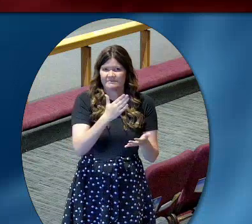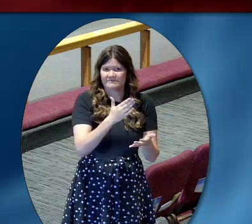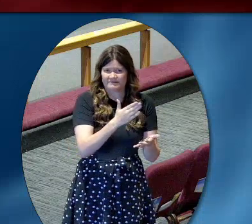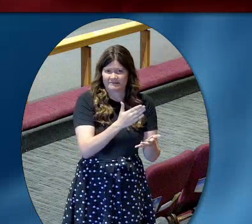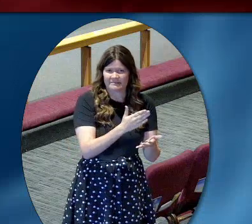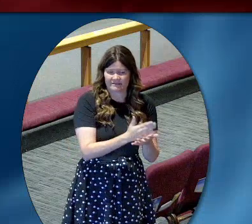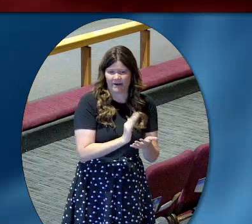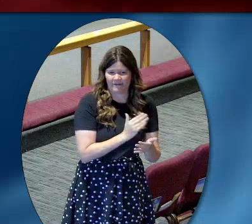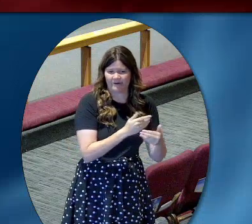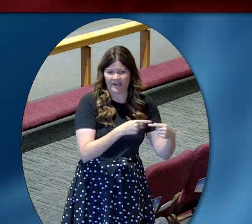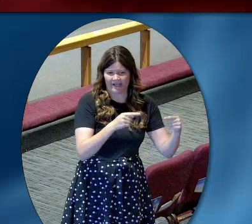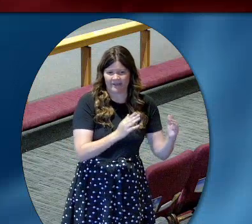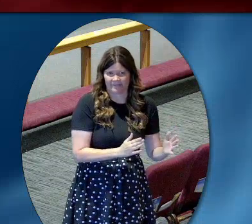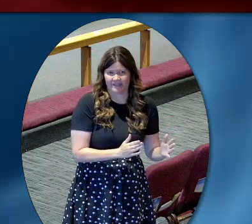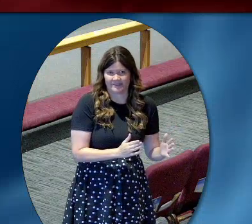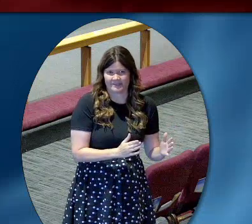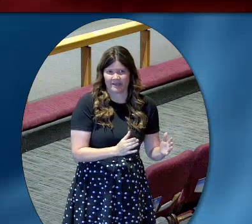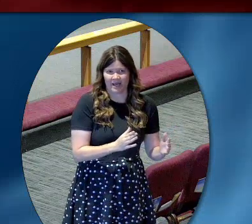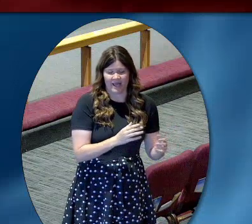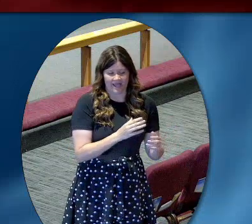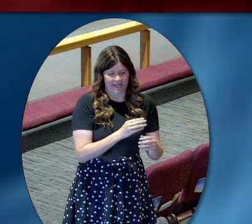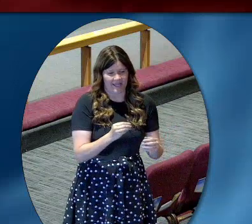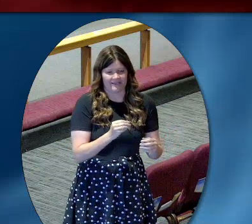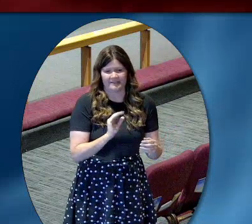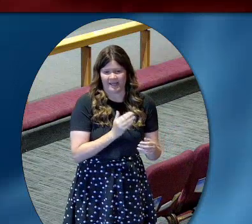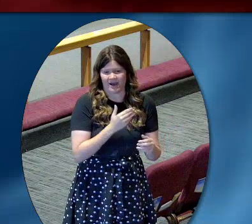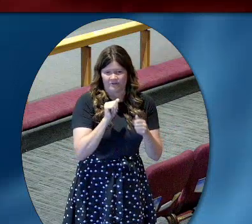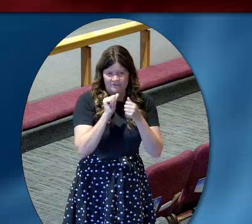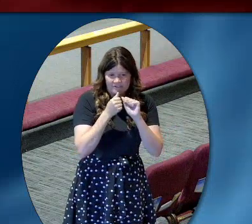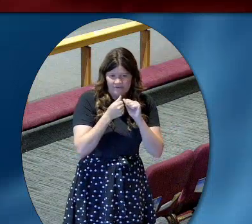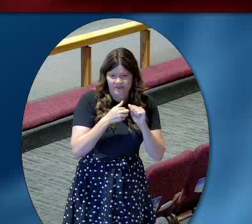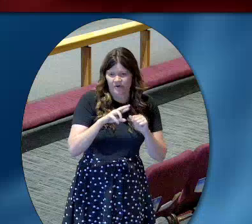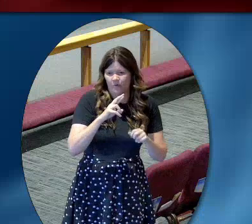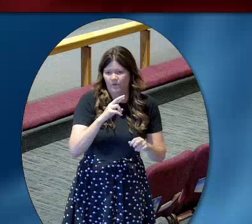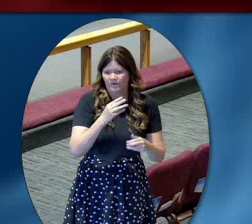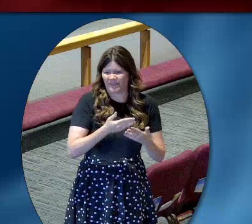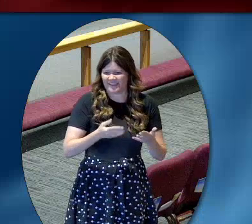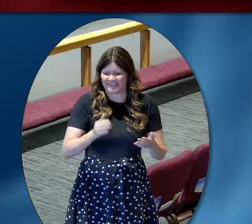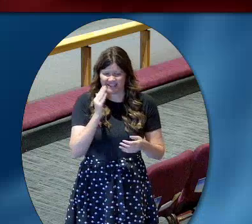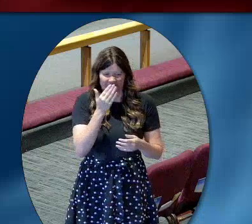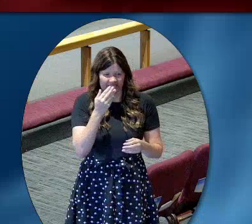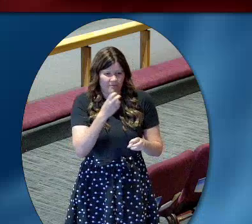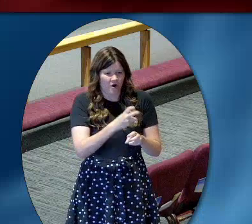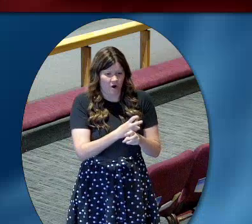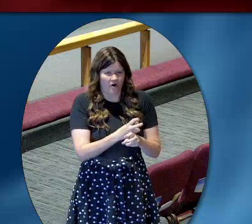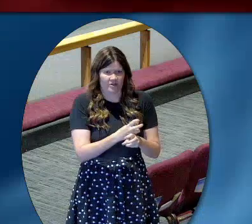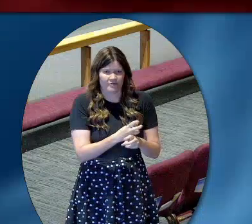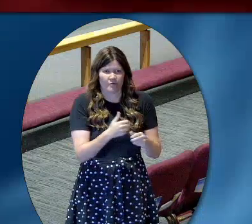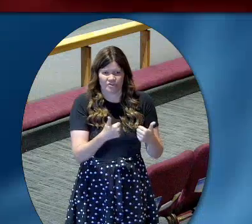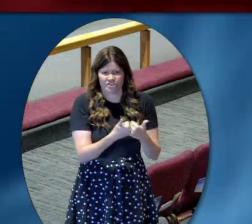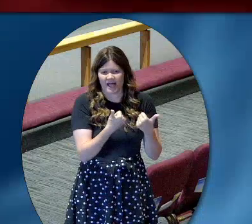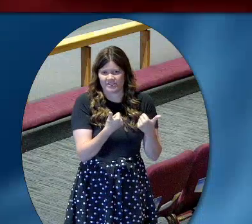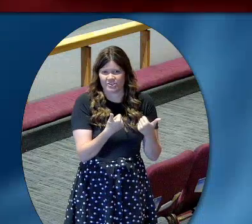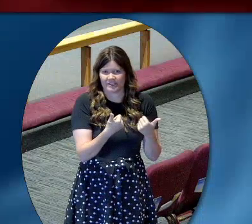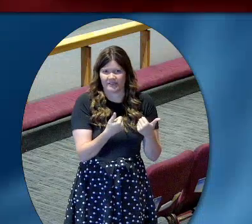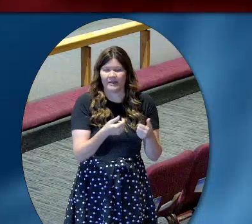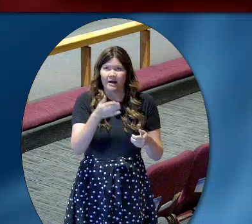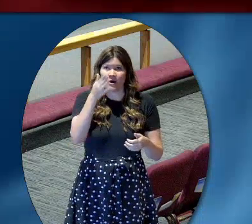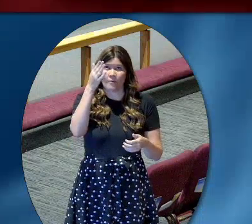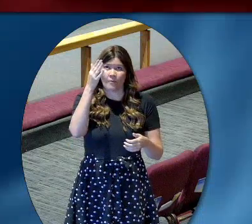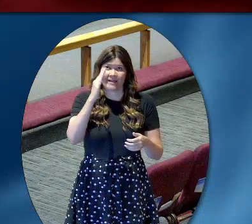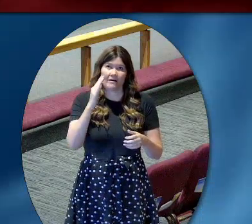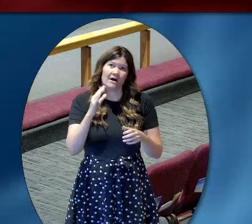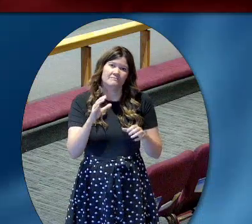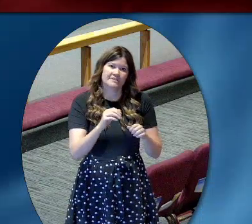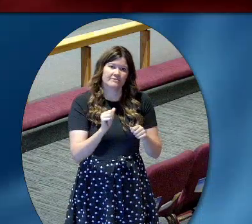enemies than deal with anything that resembles suffering or anything that's hard or difficult. When God deals with our enemies,